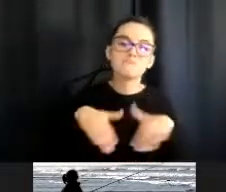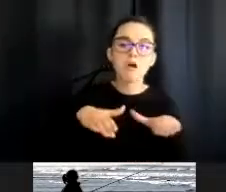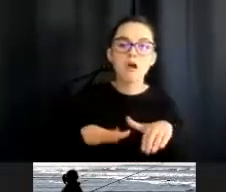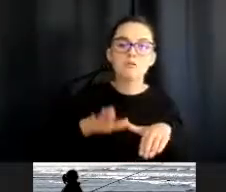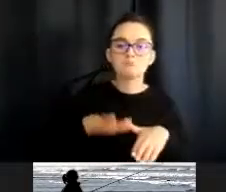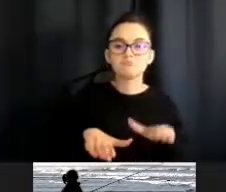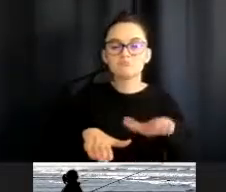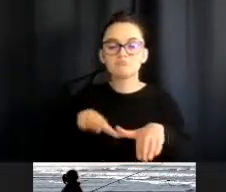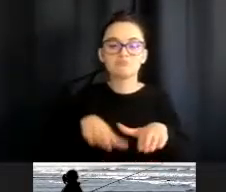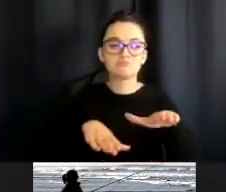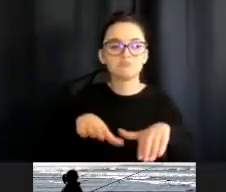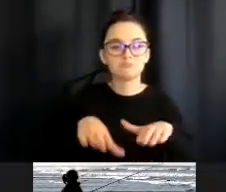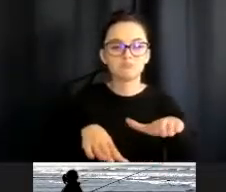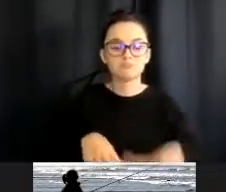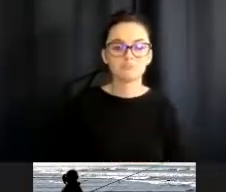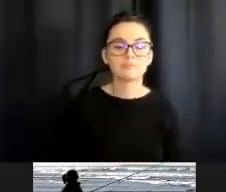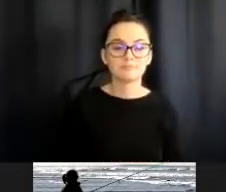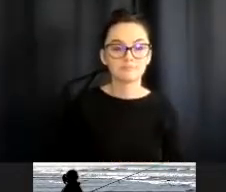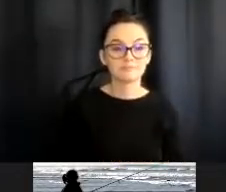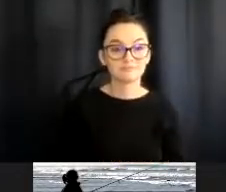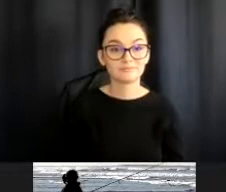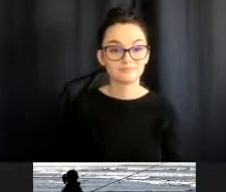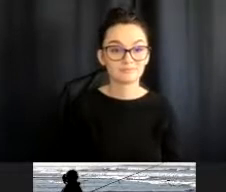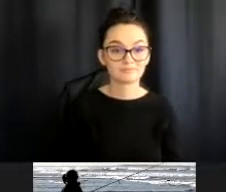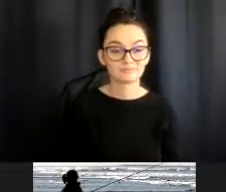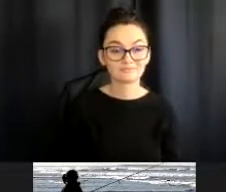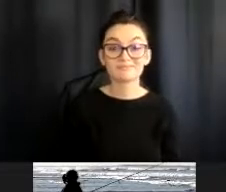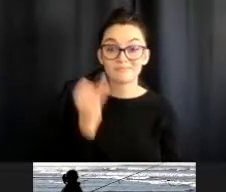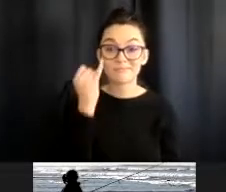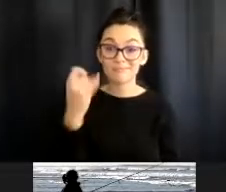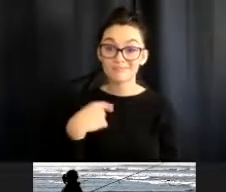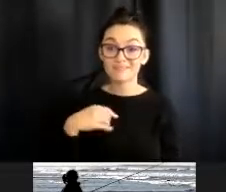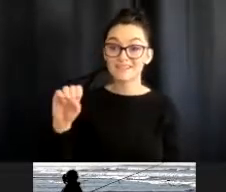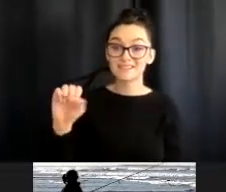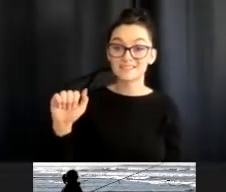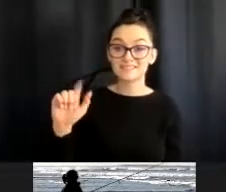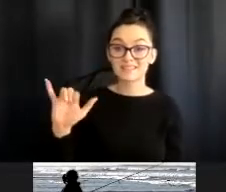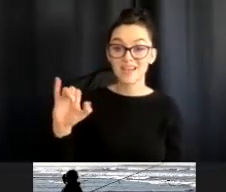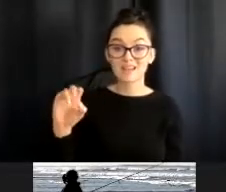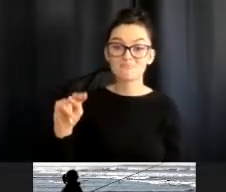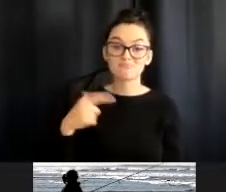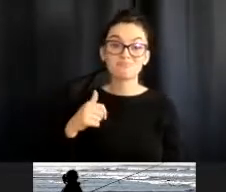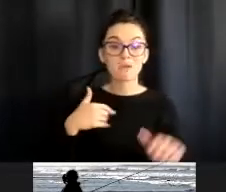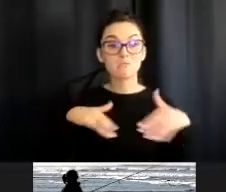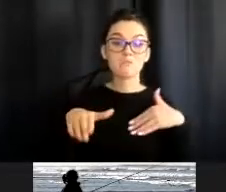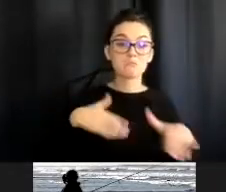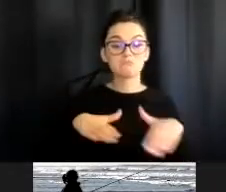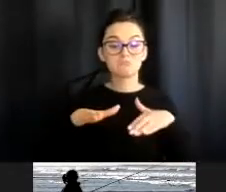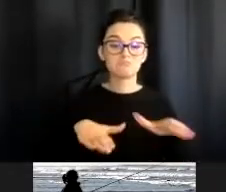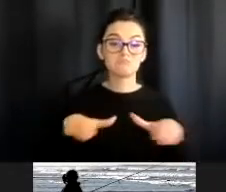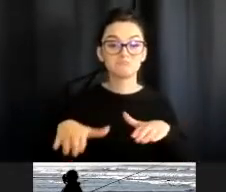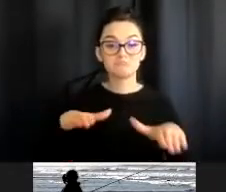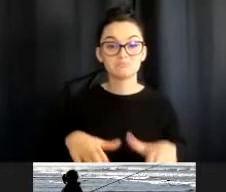and kind of walk on all 4. If I was a sea lion, I can walk on all 4. And they're